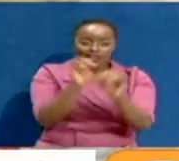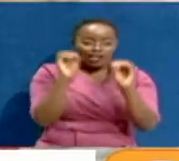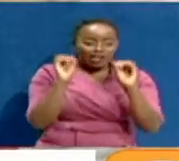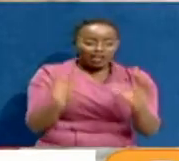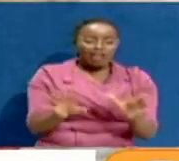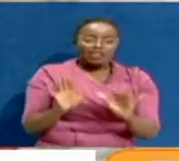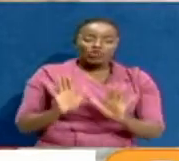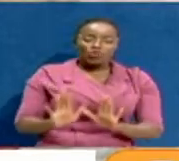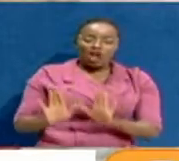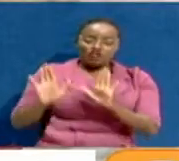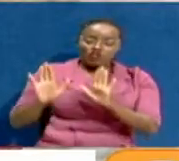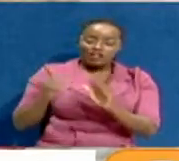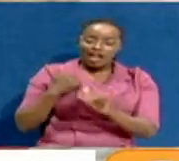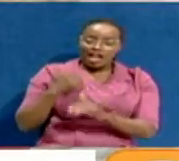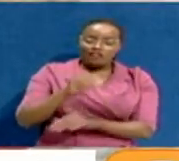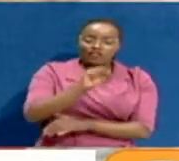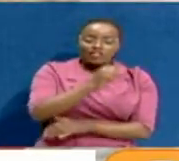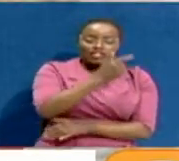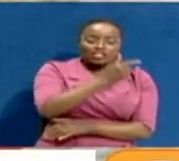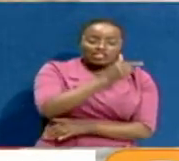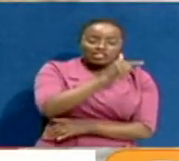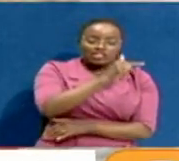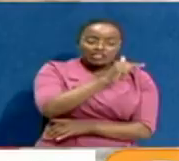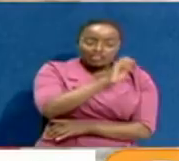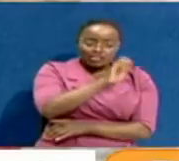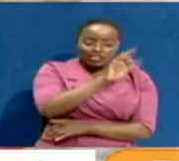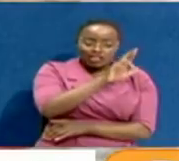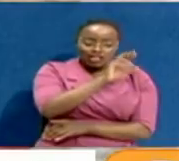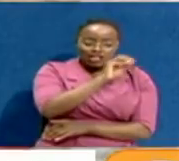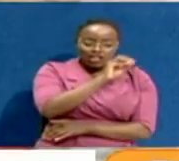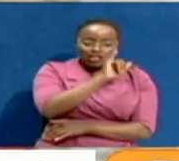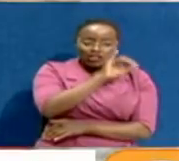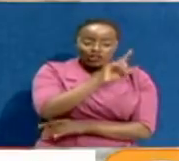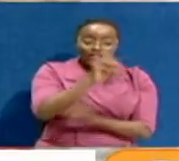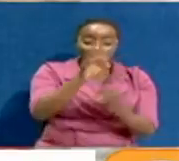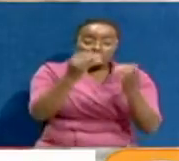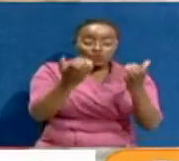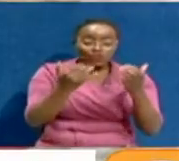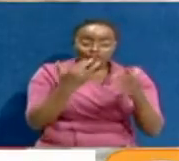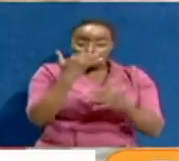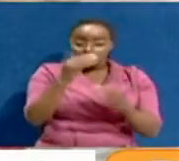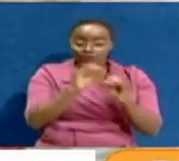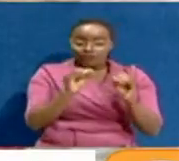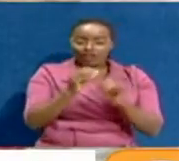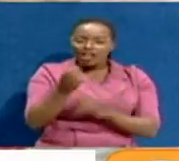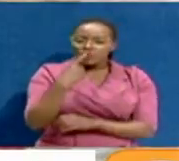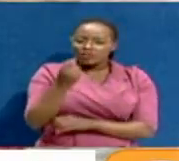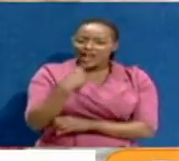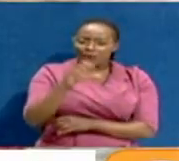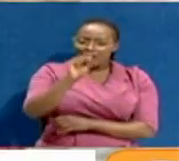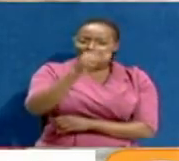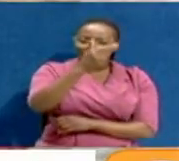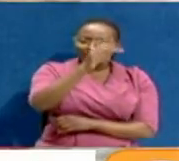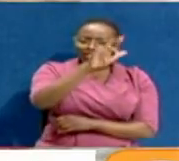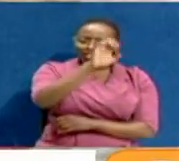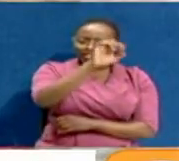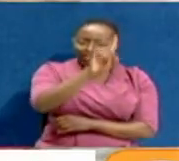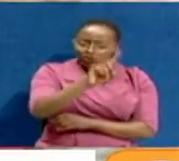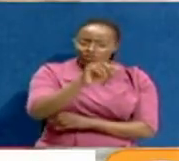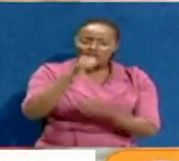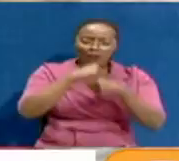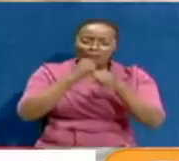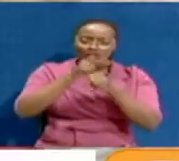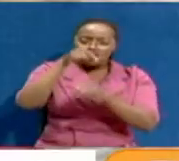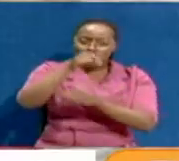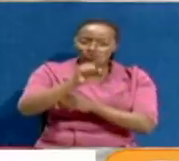So avoid taking steroids at home, because we know if you don't require oxygen, taking a steroid is actually shown to